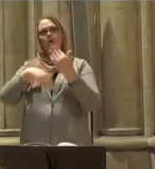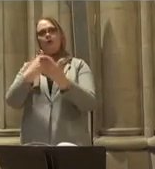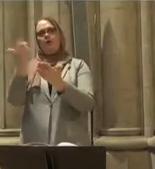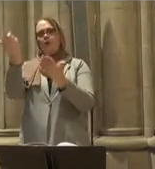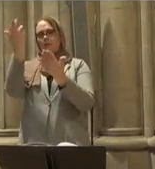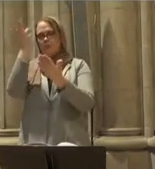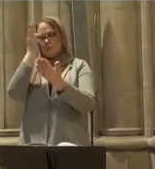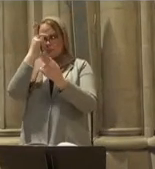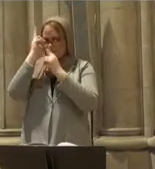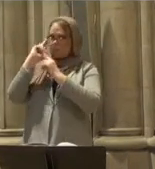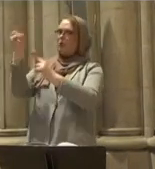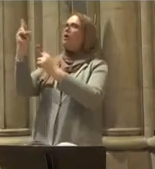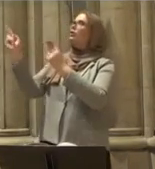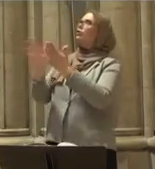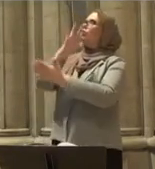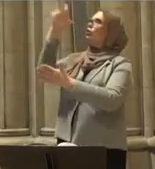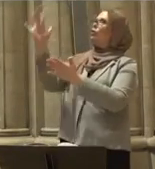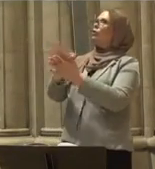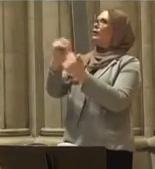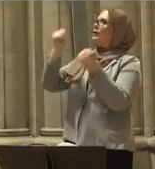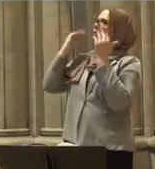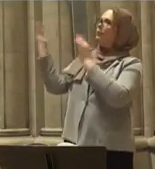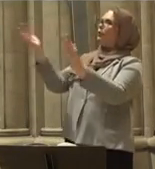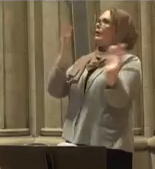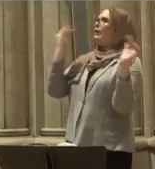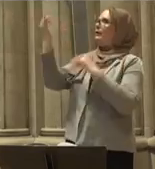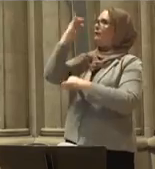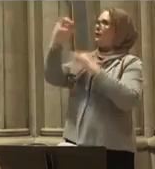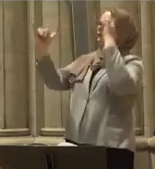and praise forever and ever.